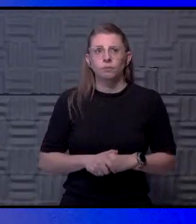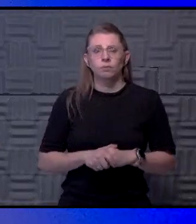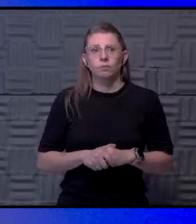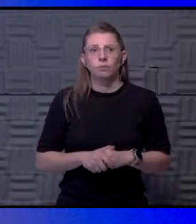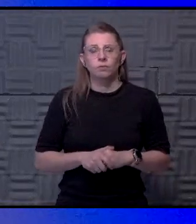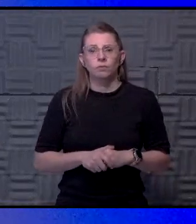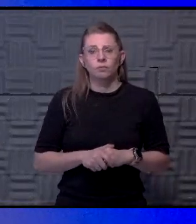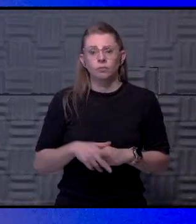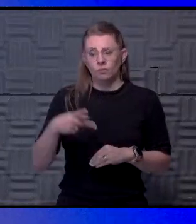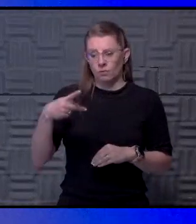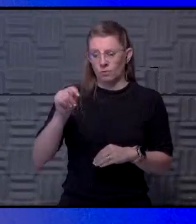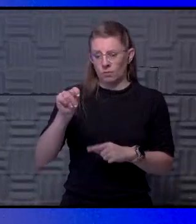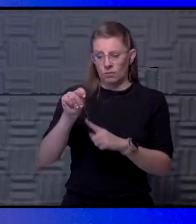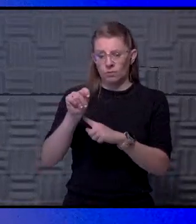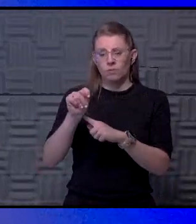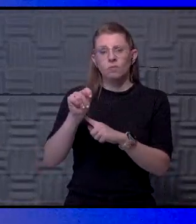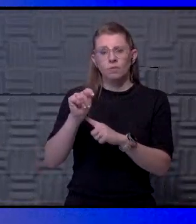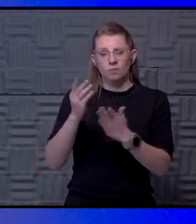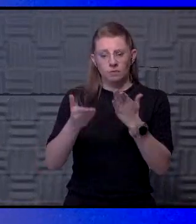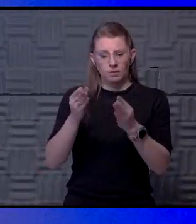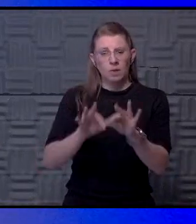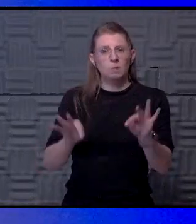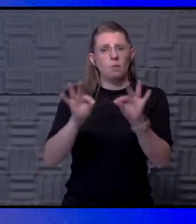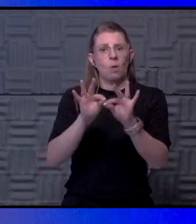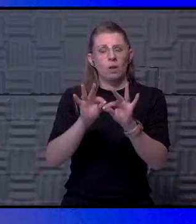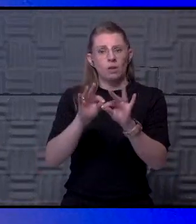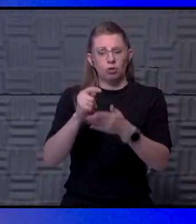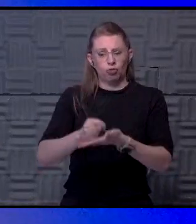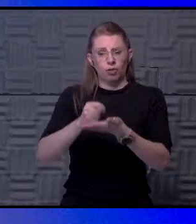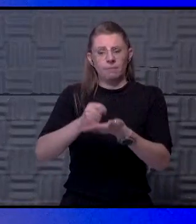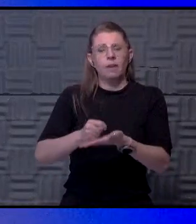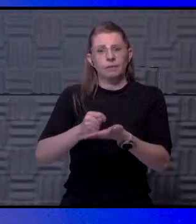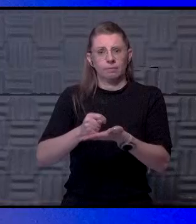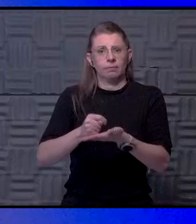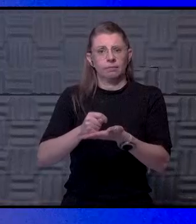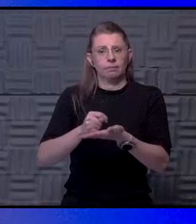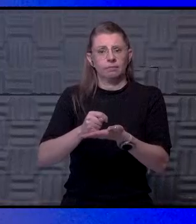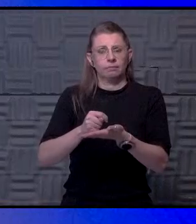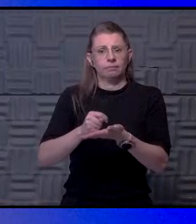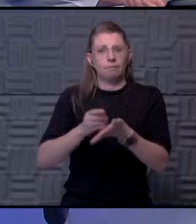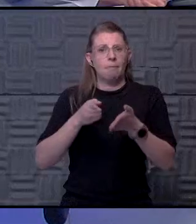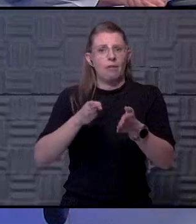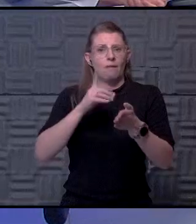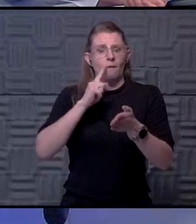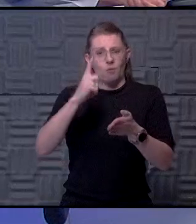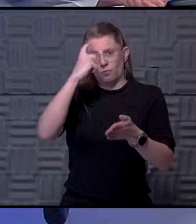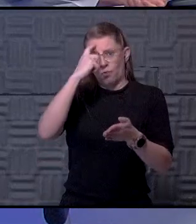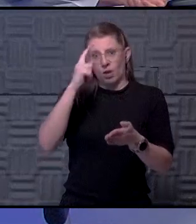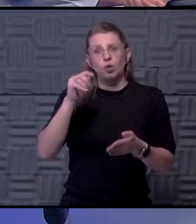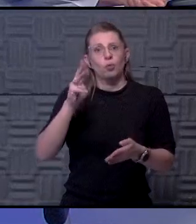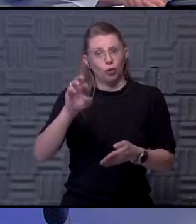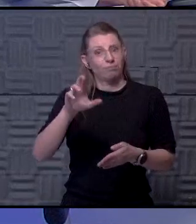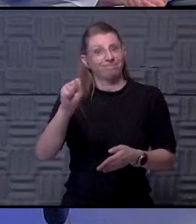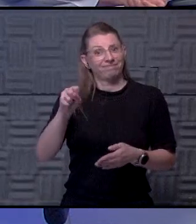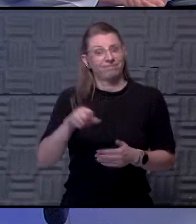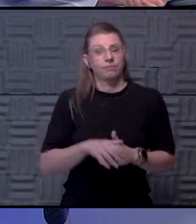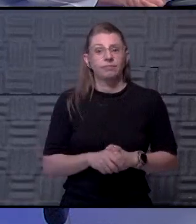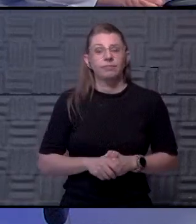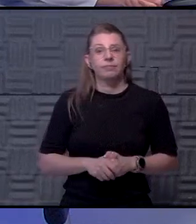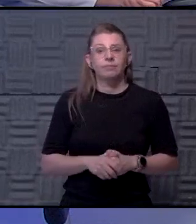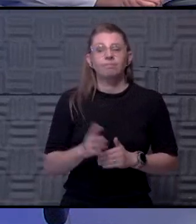Proton therapy could be an important treatment modality for brain tumors. Okay,